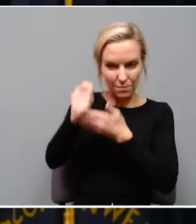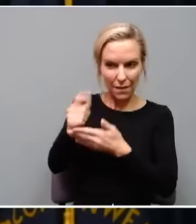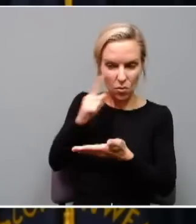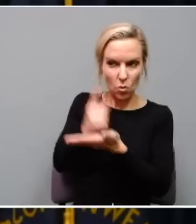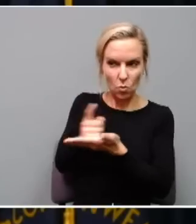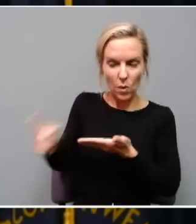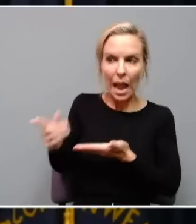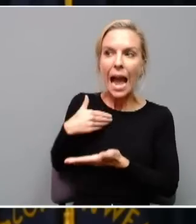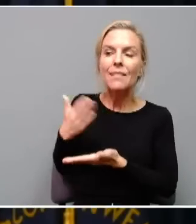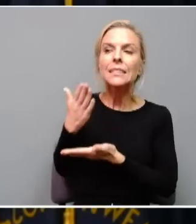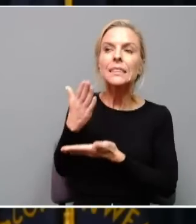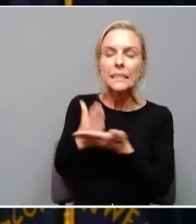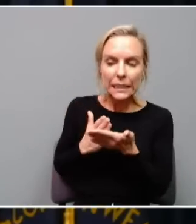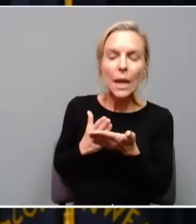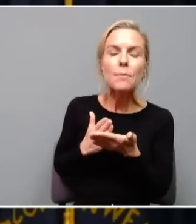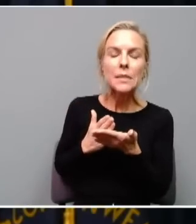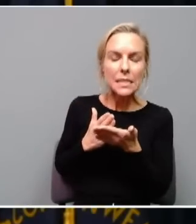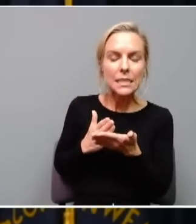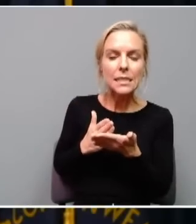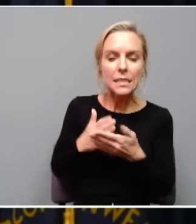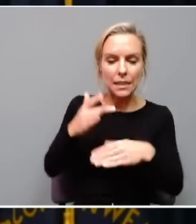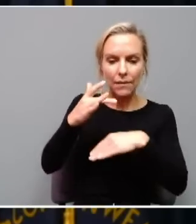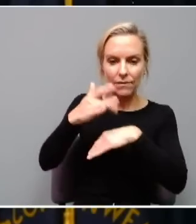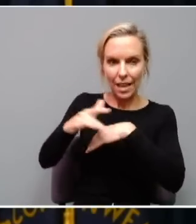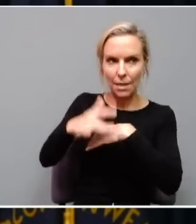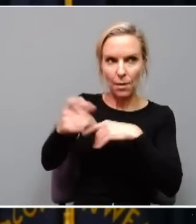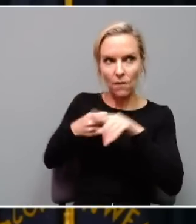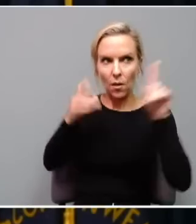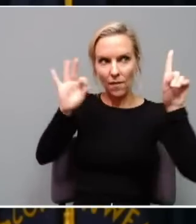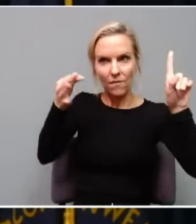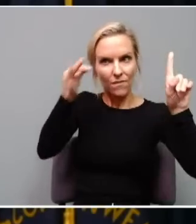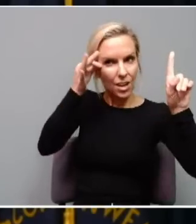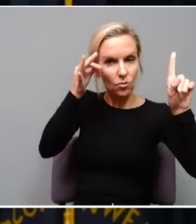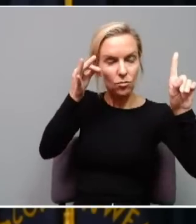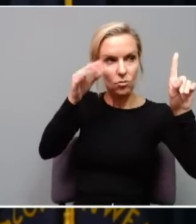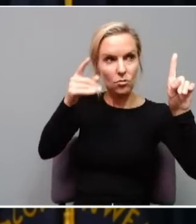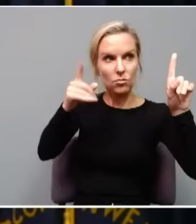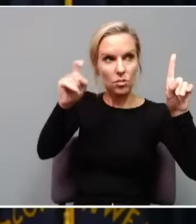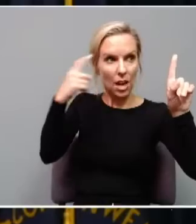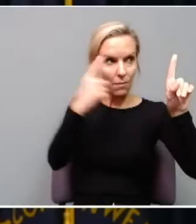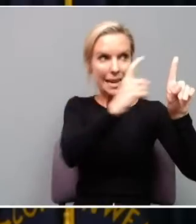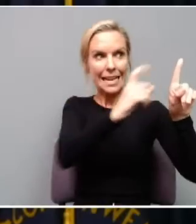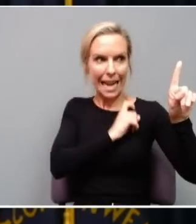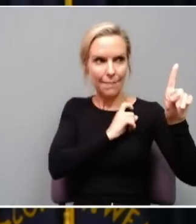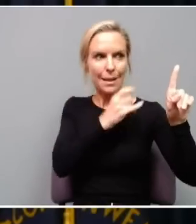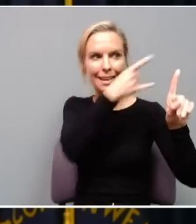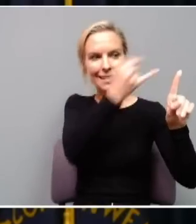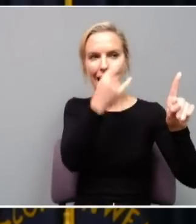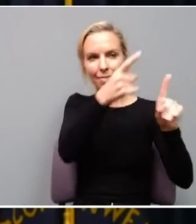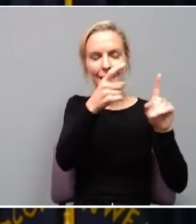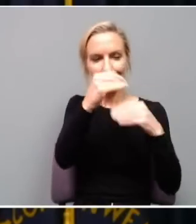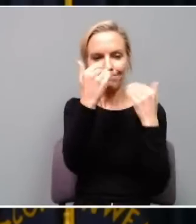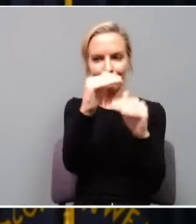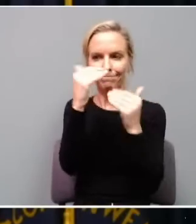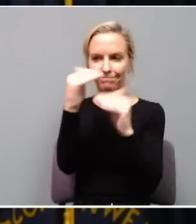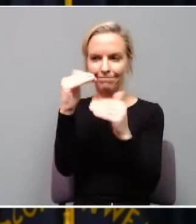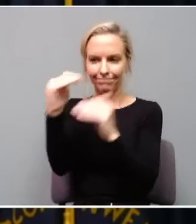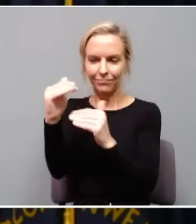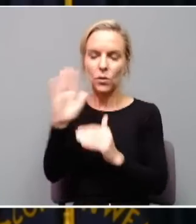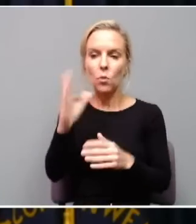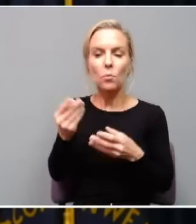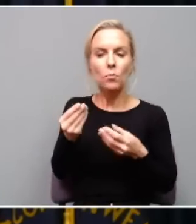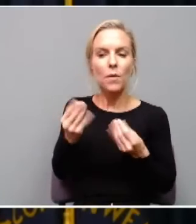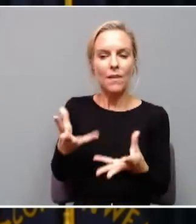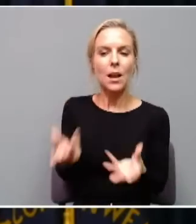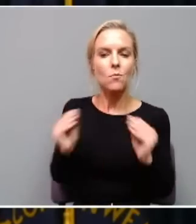that we got before the federal government started rationing. So we will, over the next couple of weeks, be able to provide more of these treatments